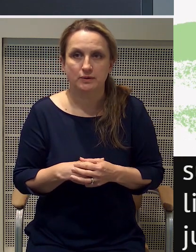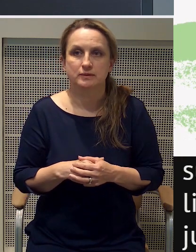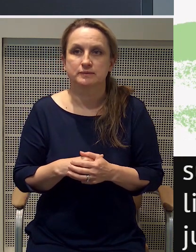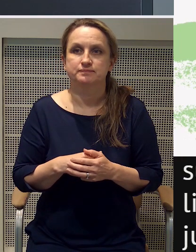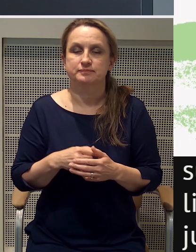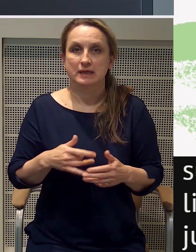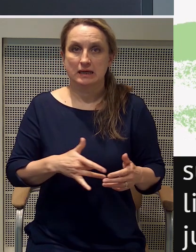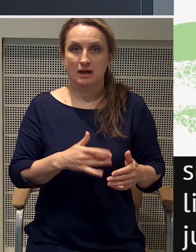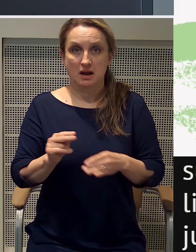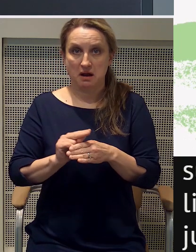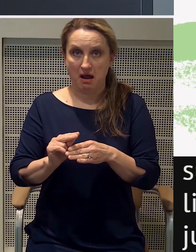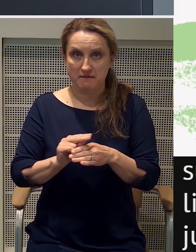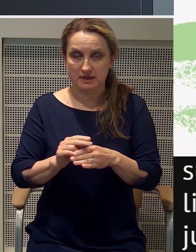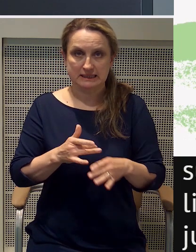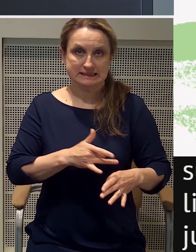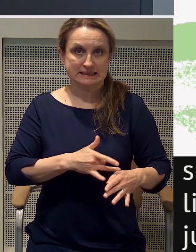And